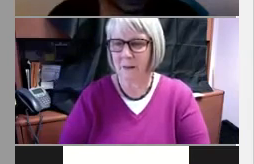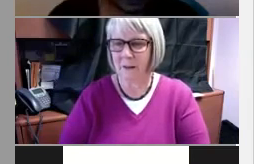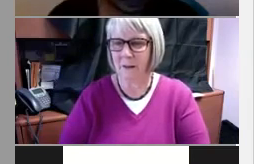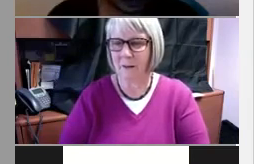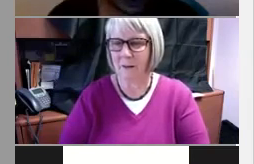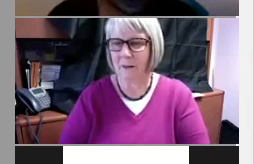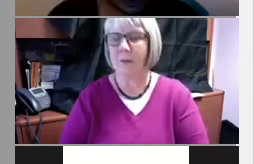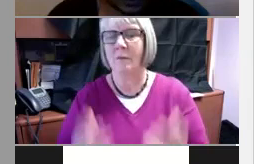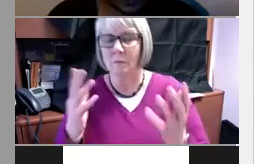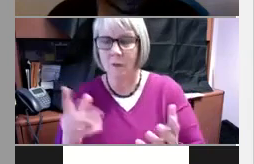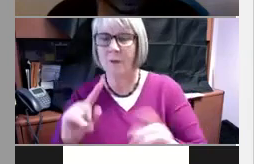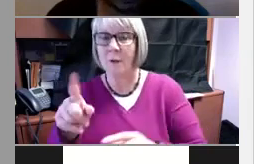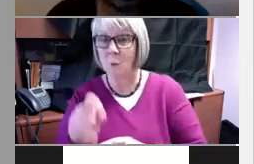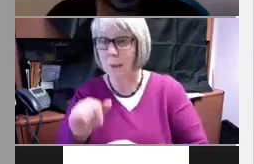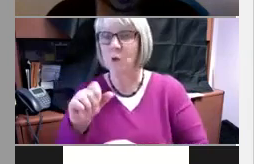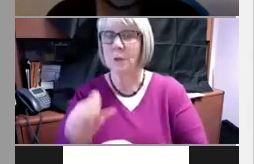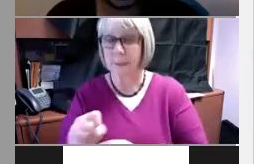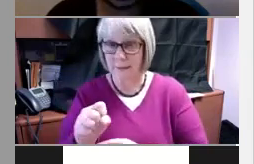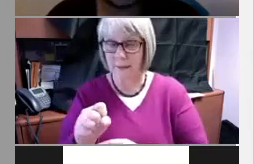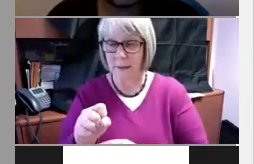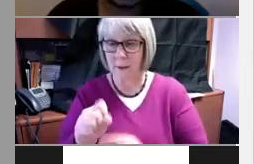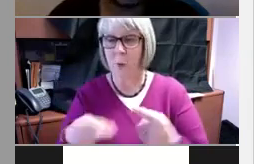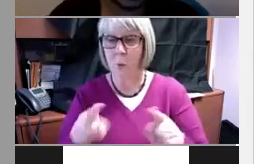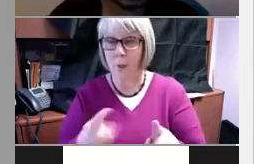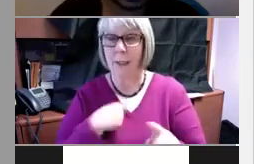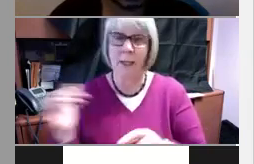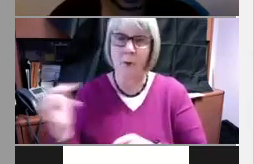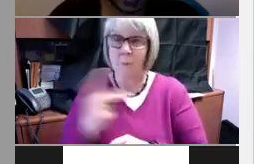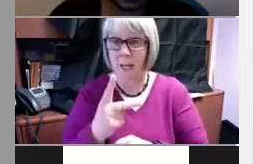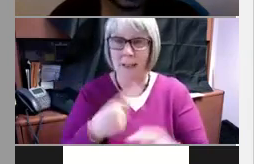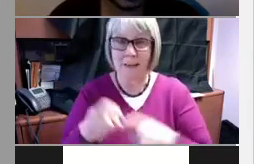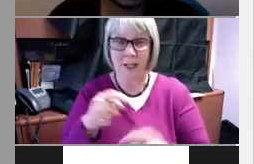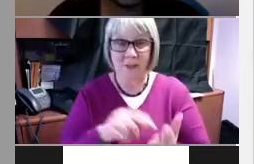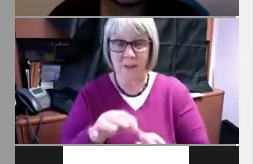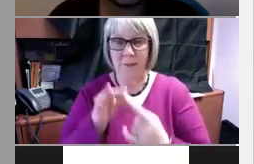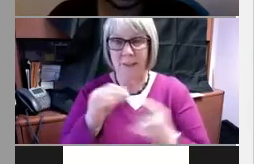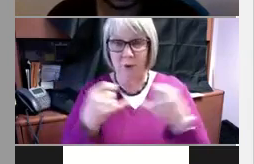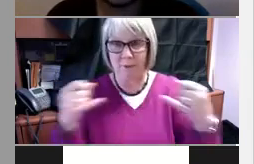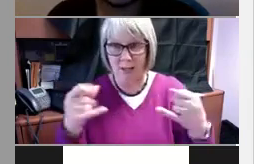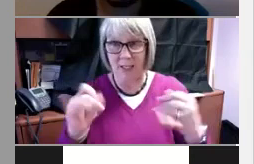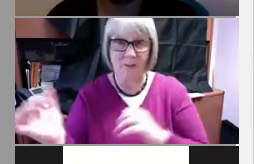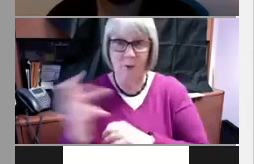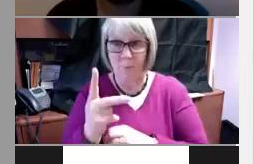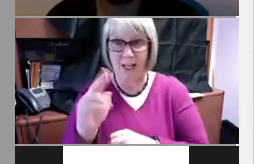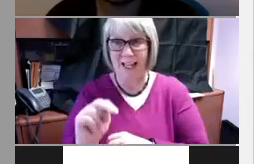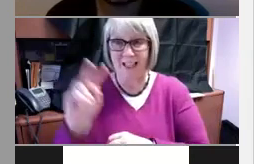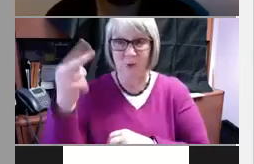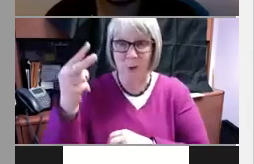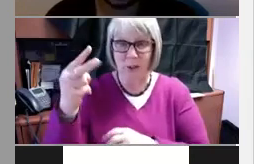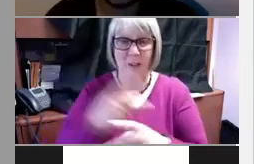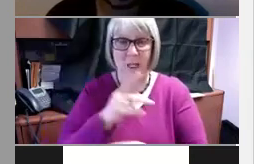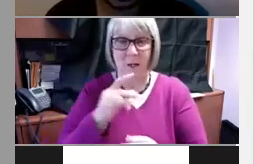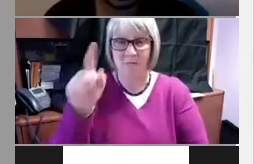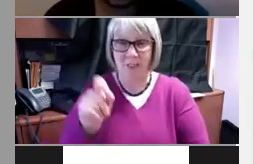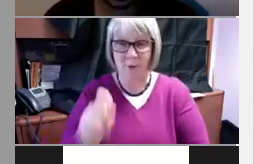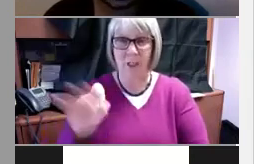So for the question is, when I return, instead of this particular line, if I return n squared times factorial of n